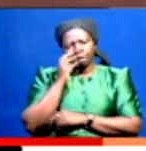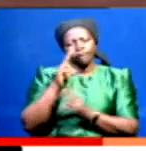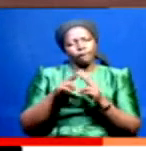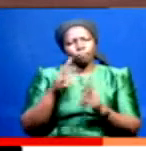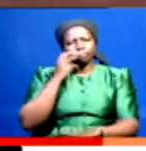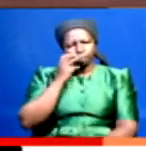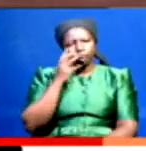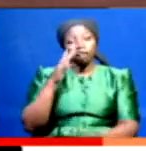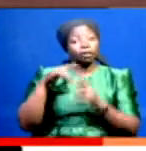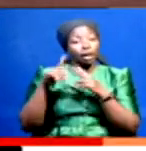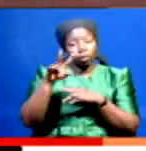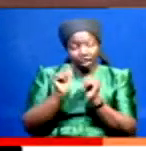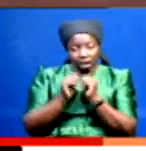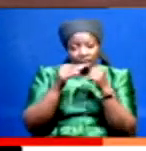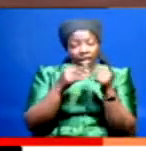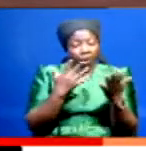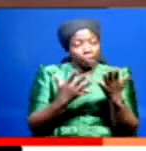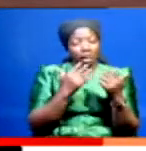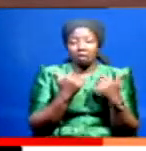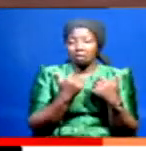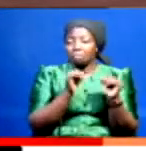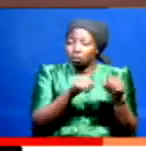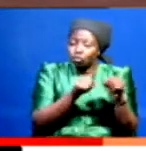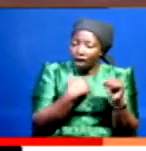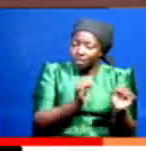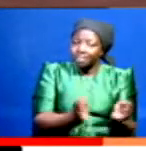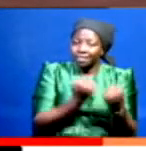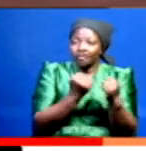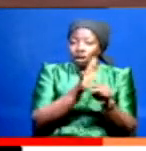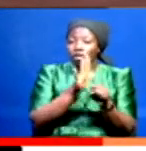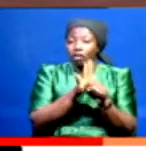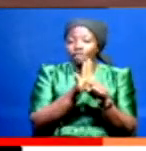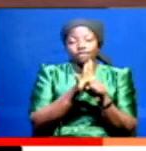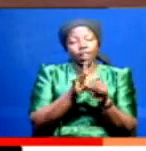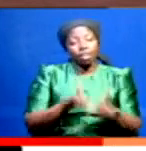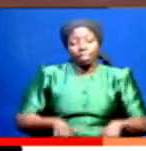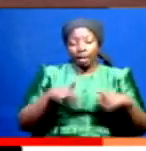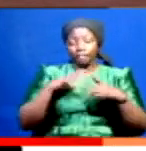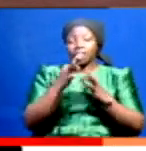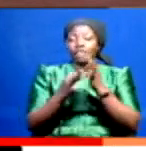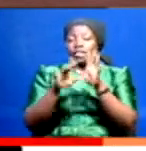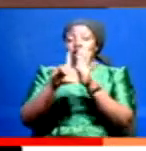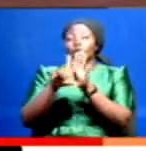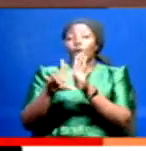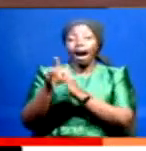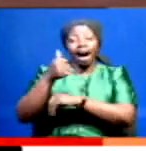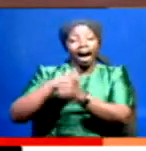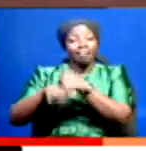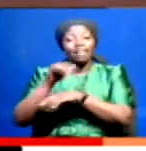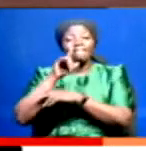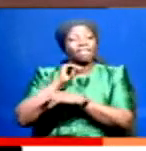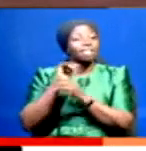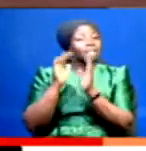From 2018, maybe we would have saved lots of lives if the law would have acted